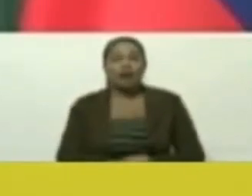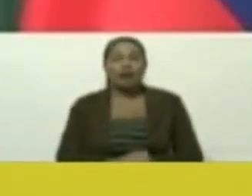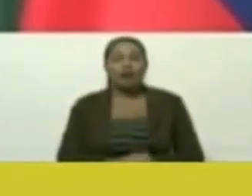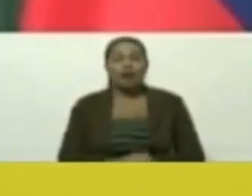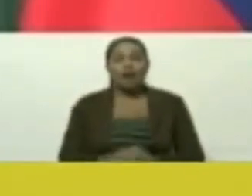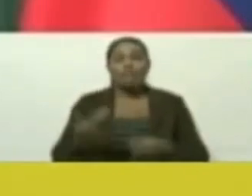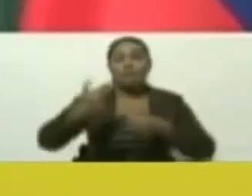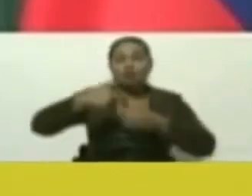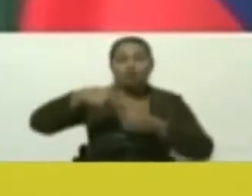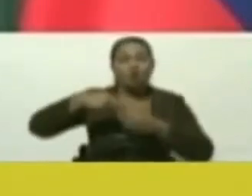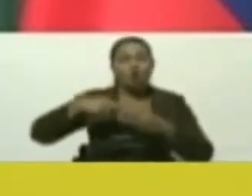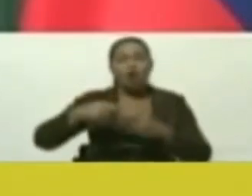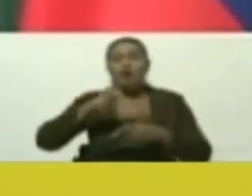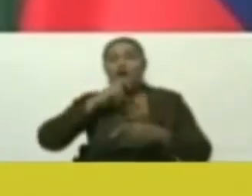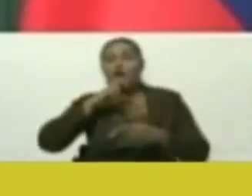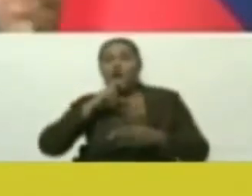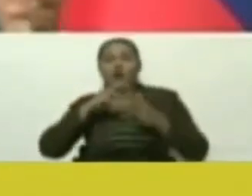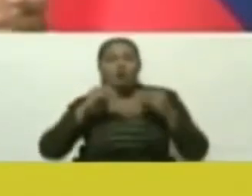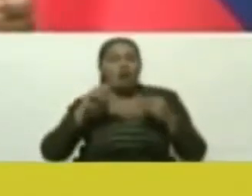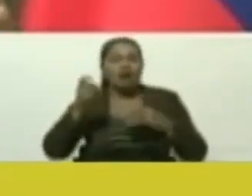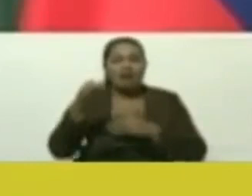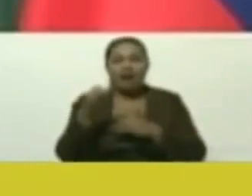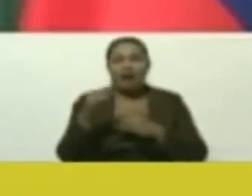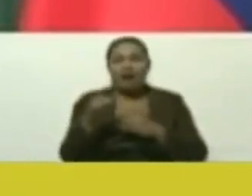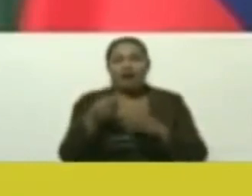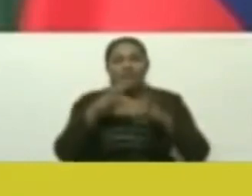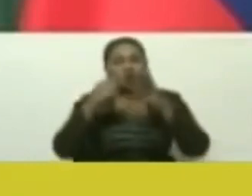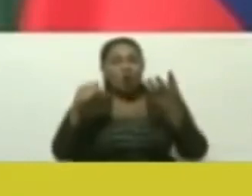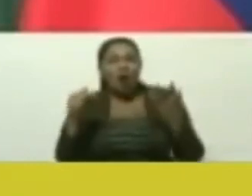the petroleum, the gas, and the gold.